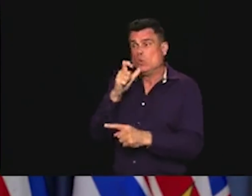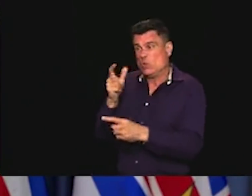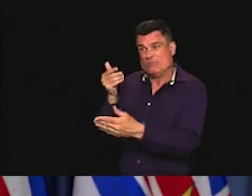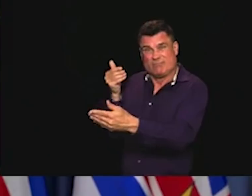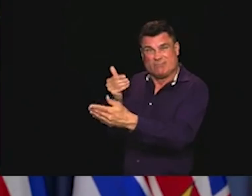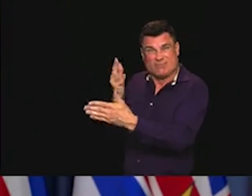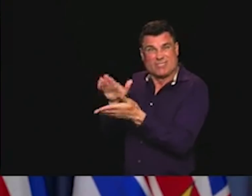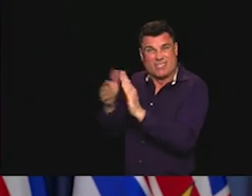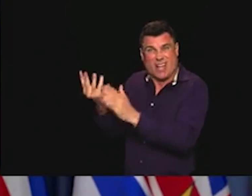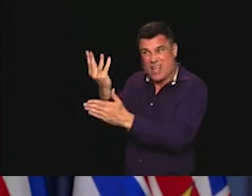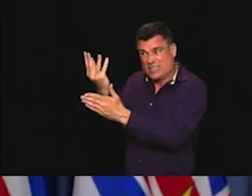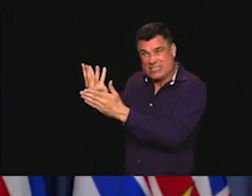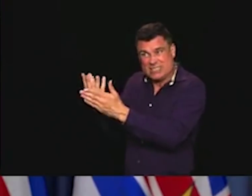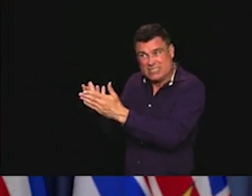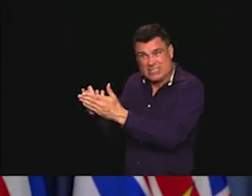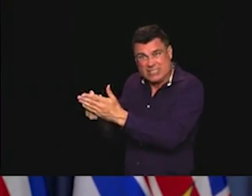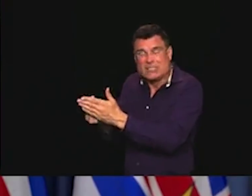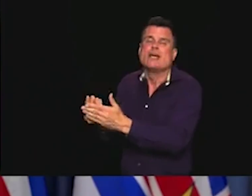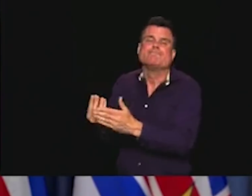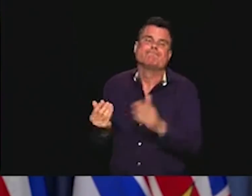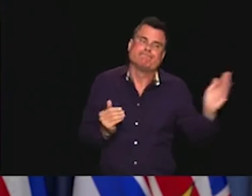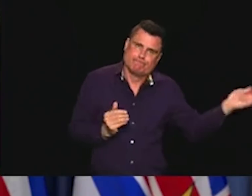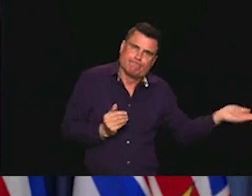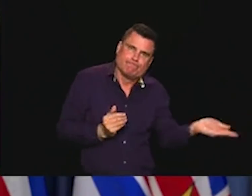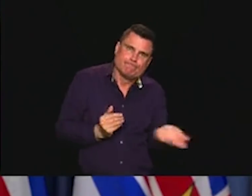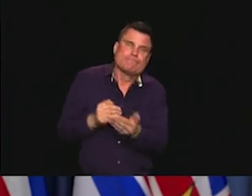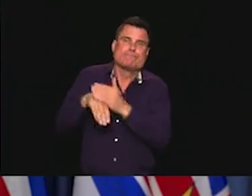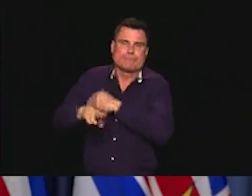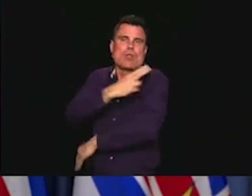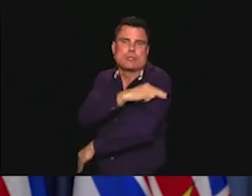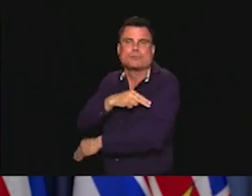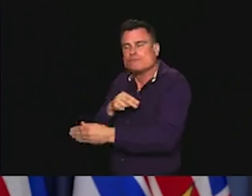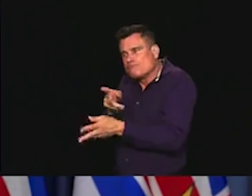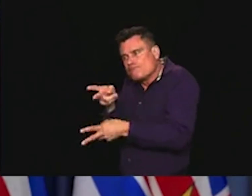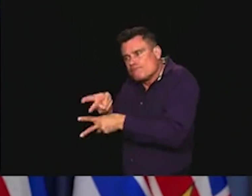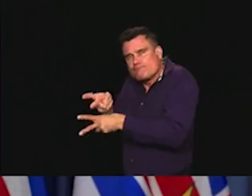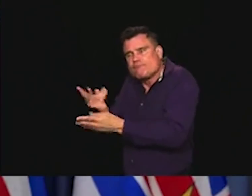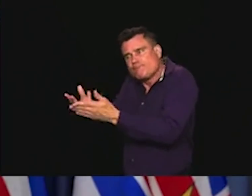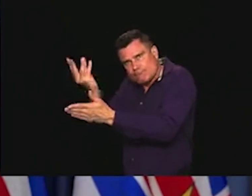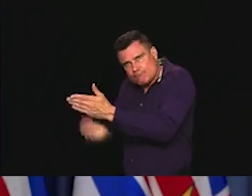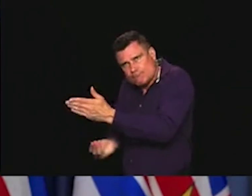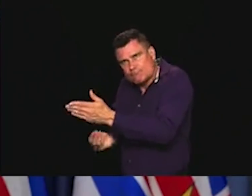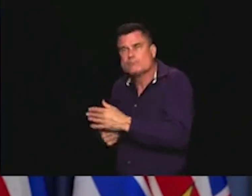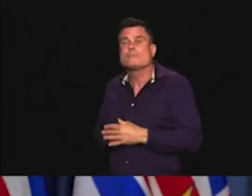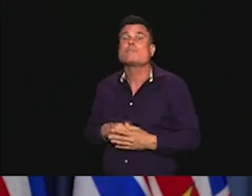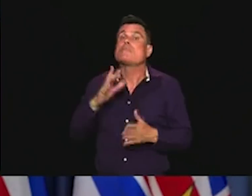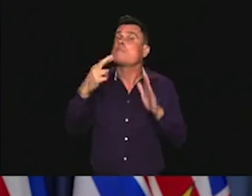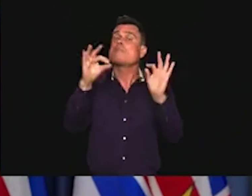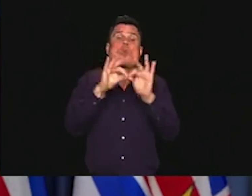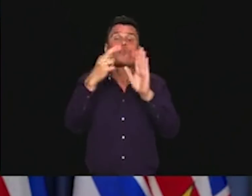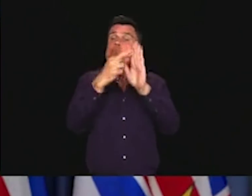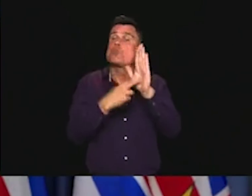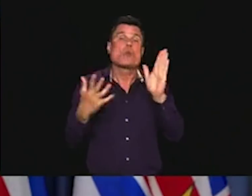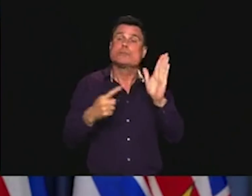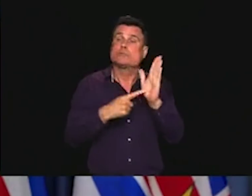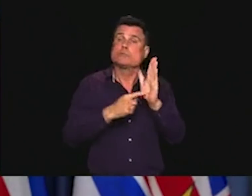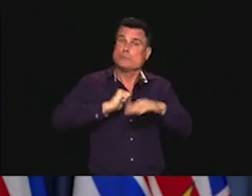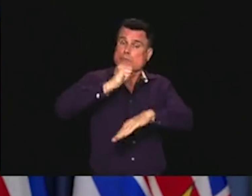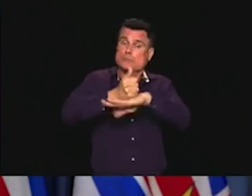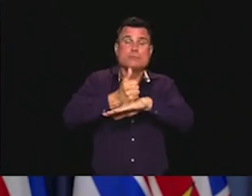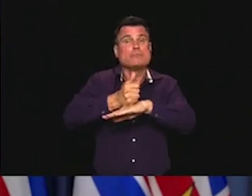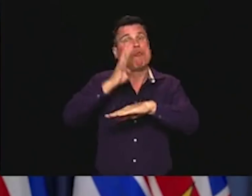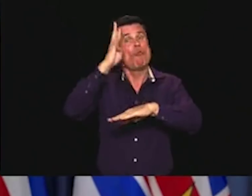defined as essential visits. And that provides, and from the beginning we provided hospital care teams direction on what